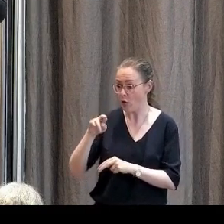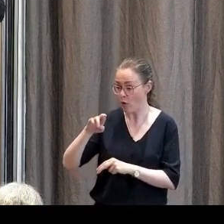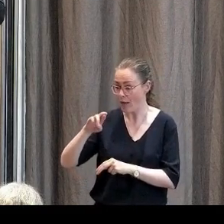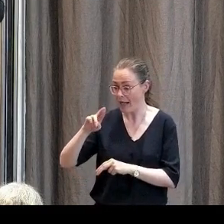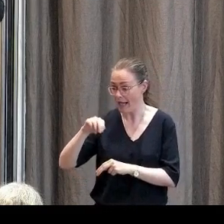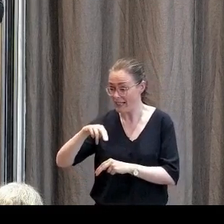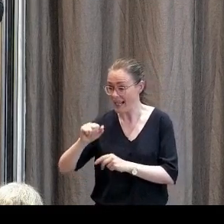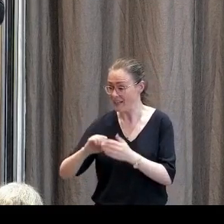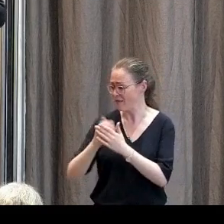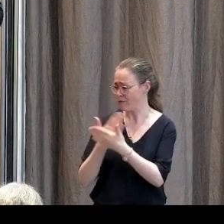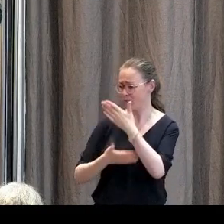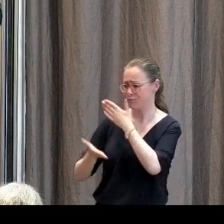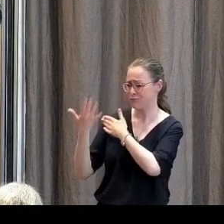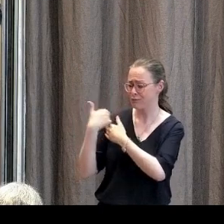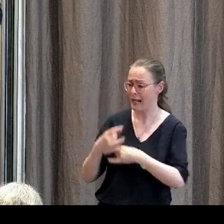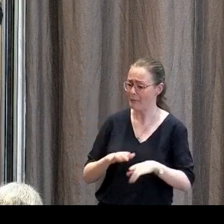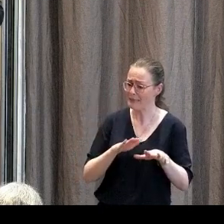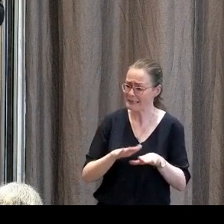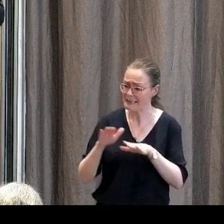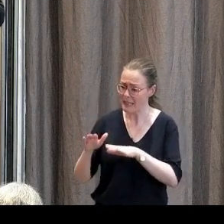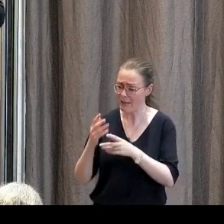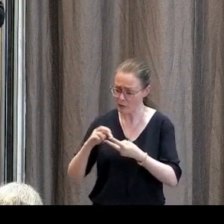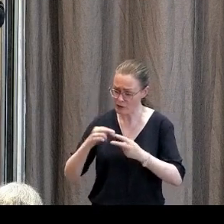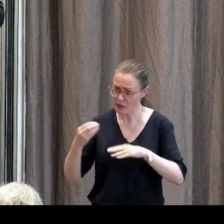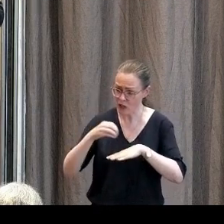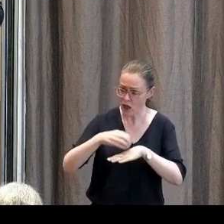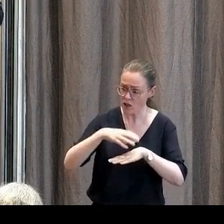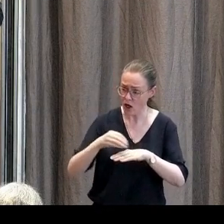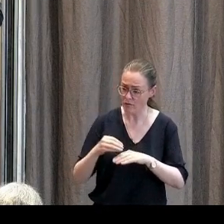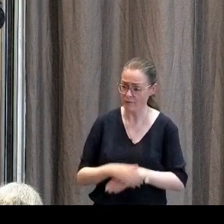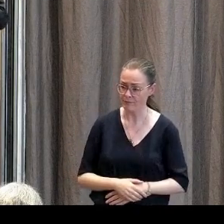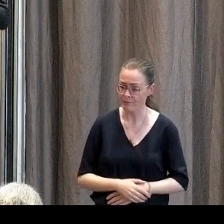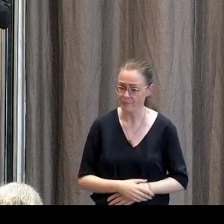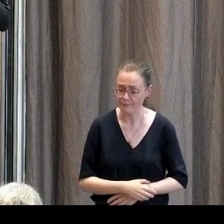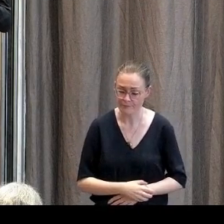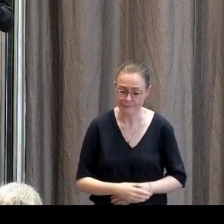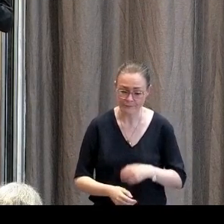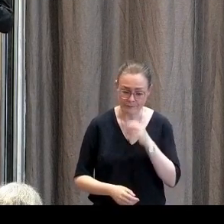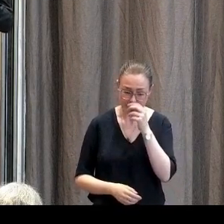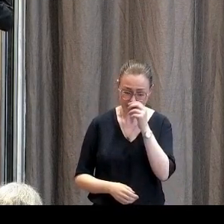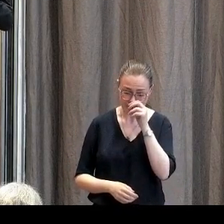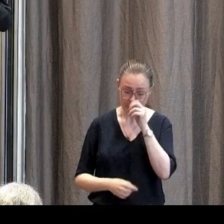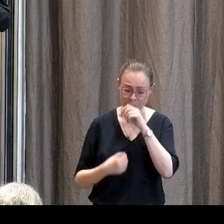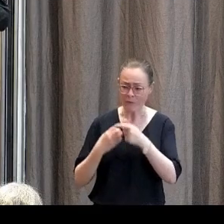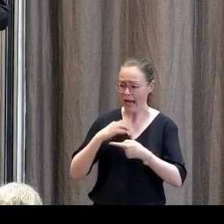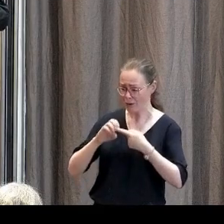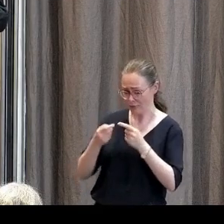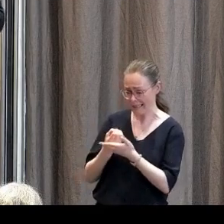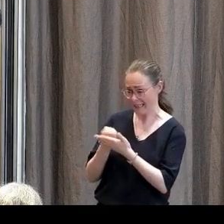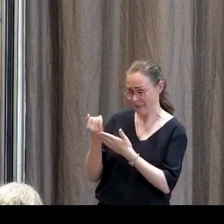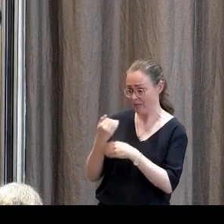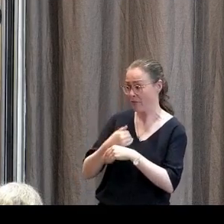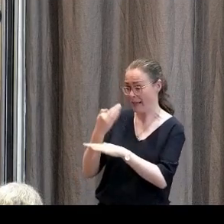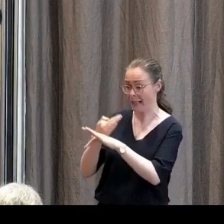ago to stabilize how our genes are switched on and off. Now, I was trying to explain this to my dad. My dad's